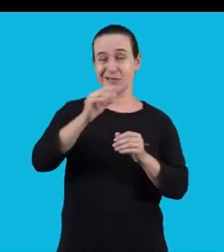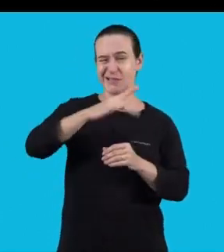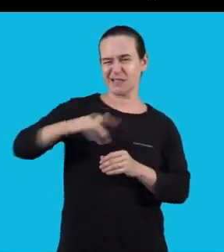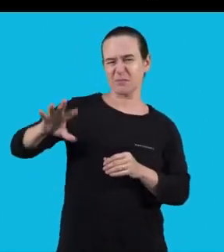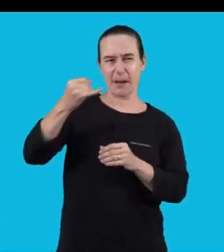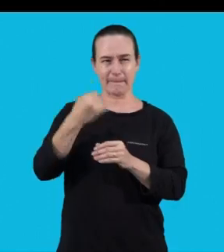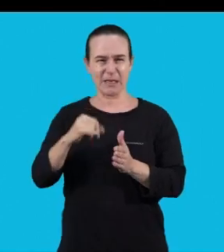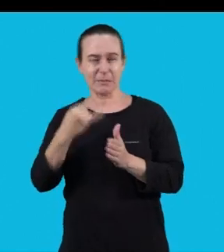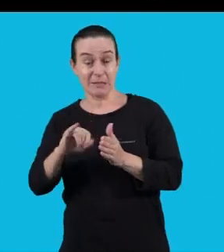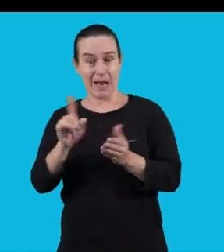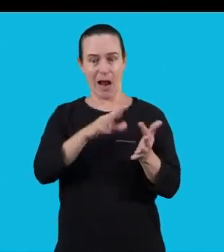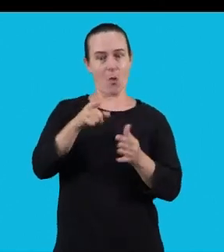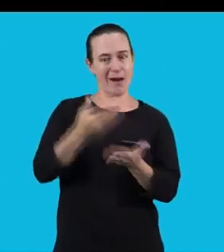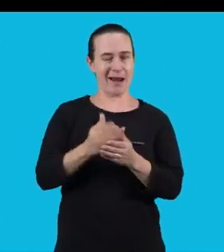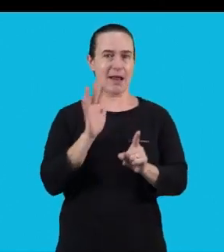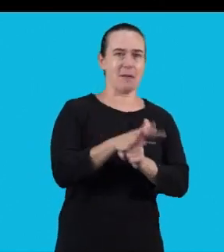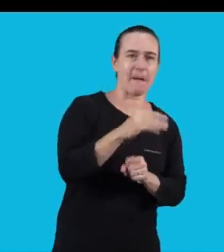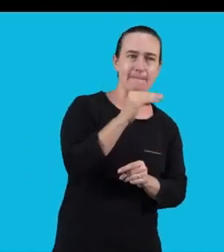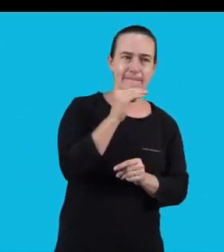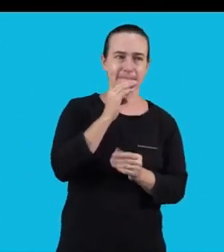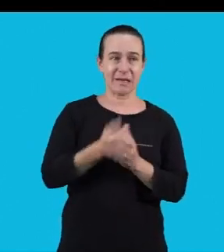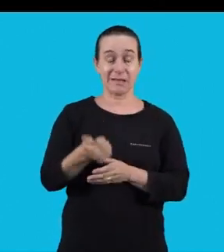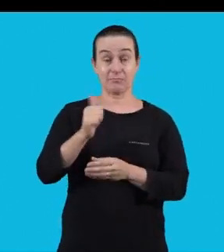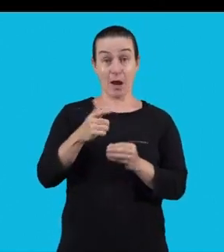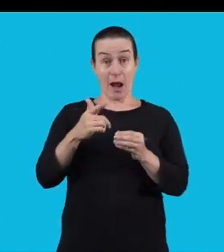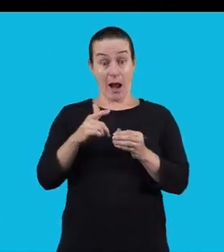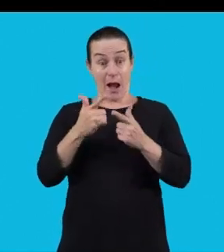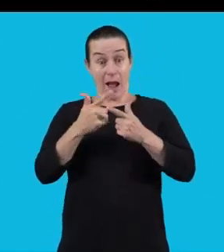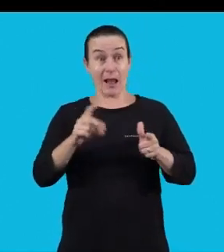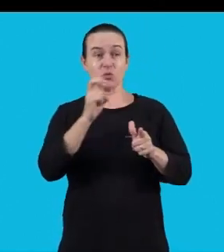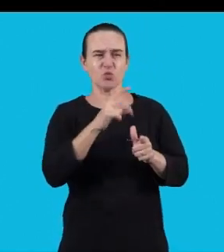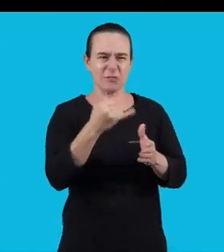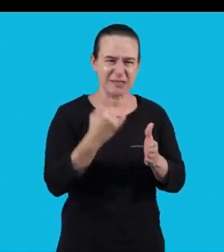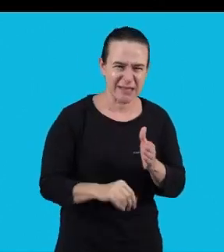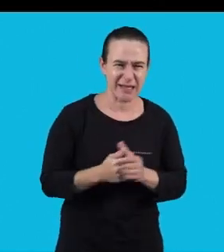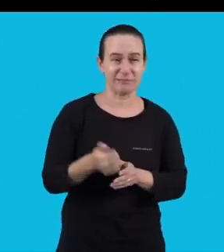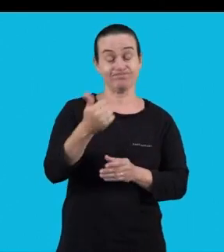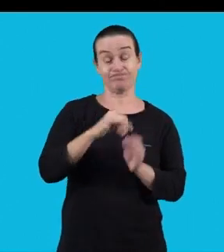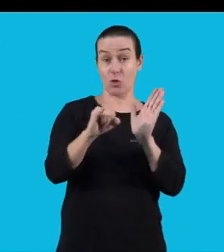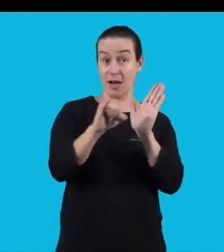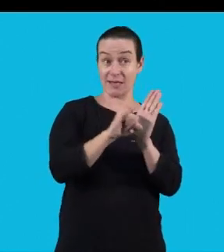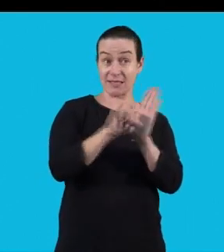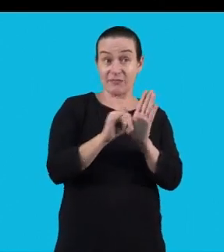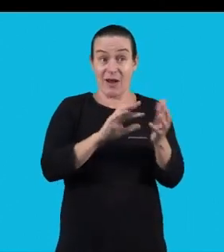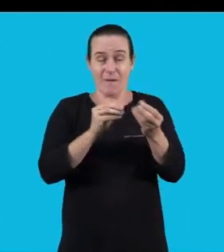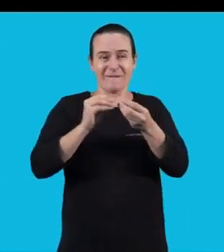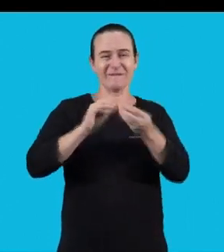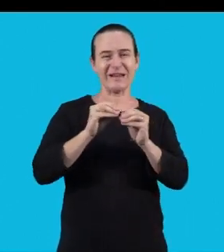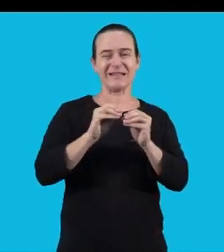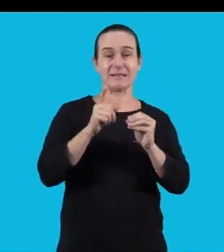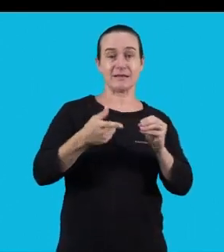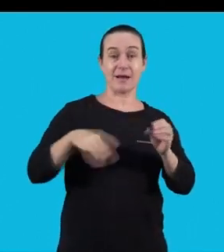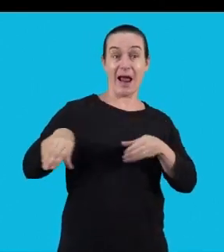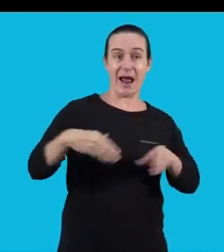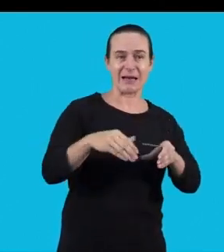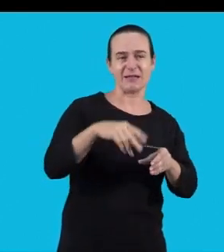errors and their impact on word meaning, language usage errors in various contexts, identifying and